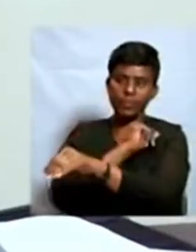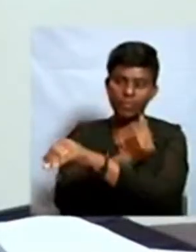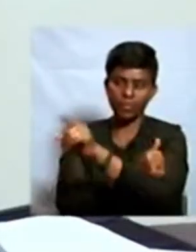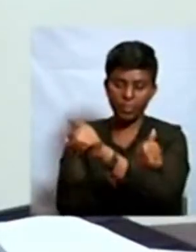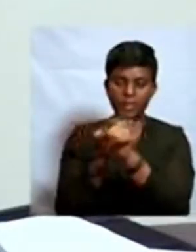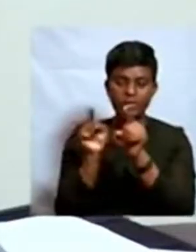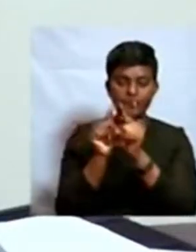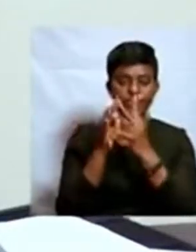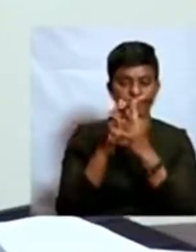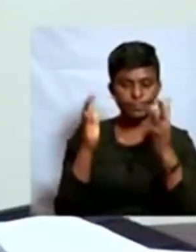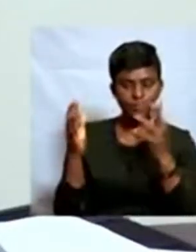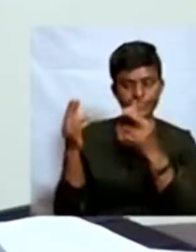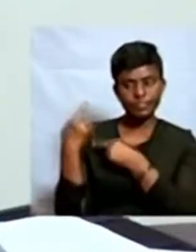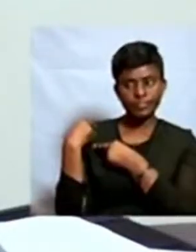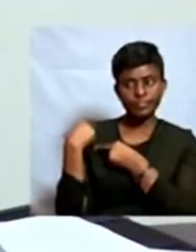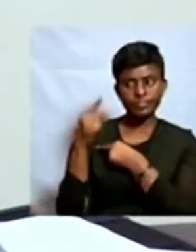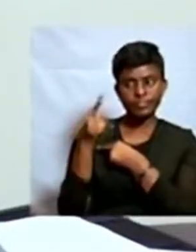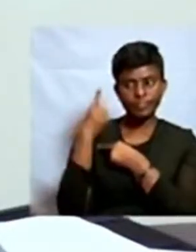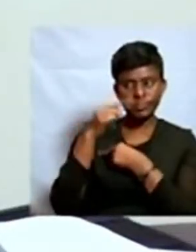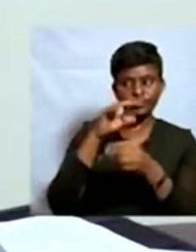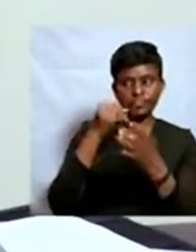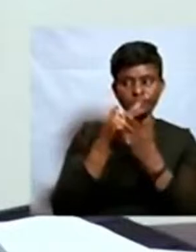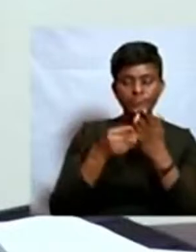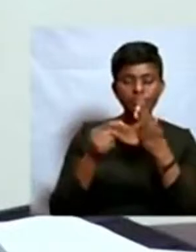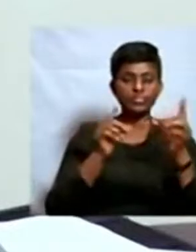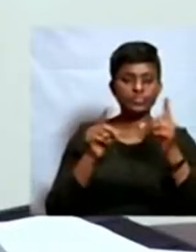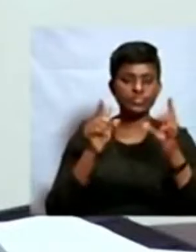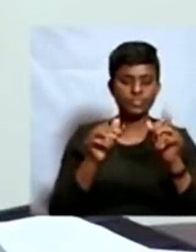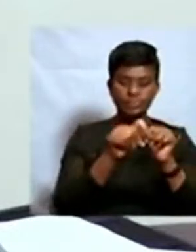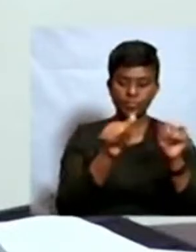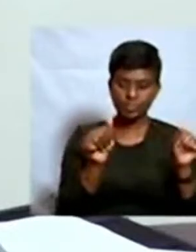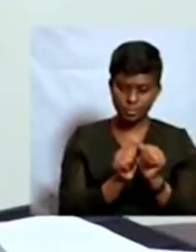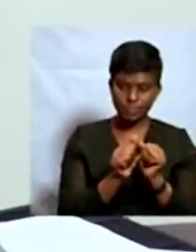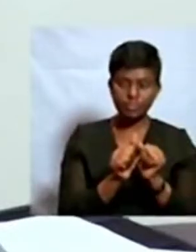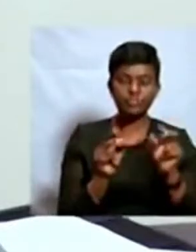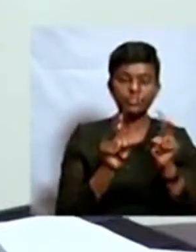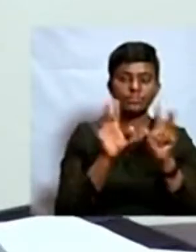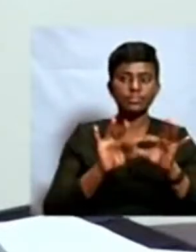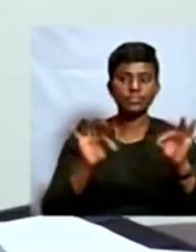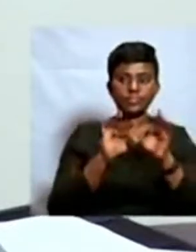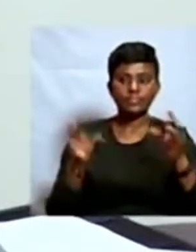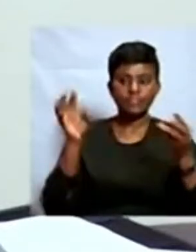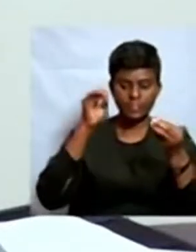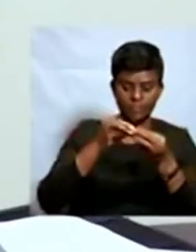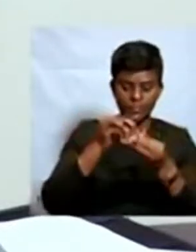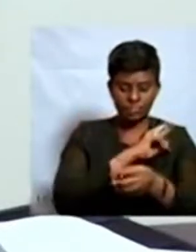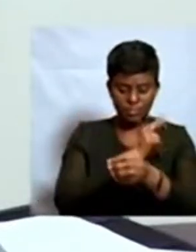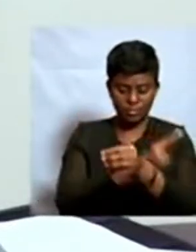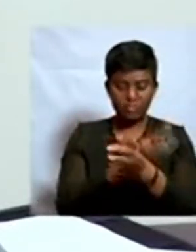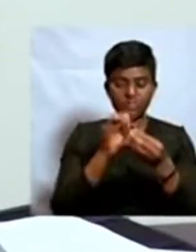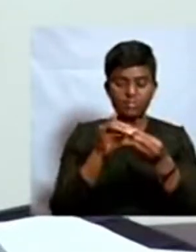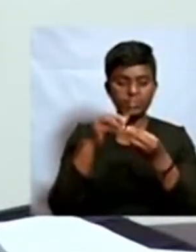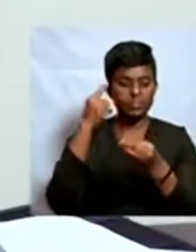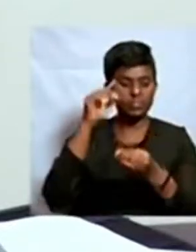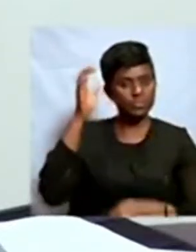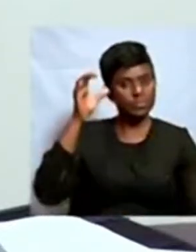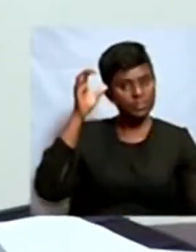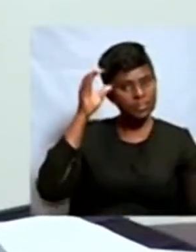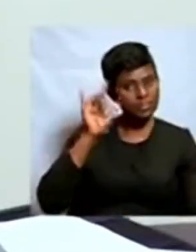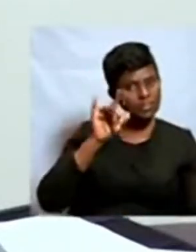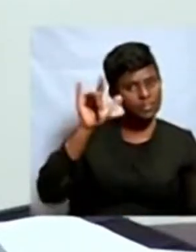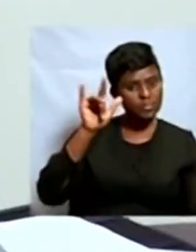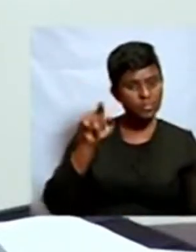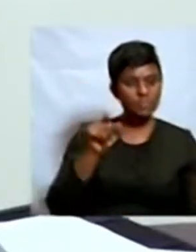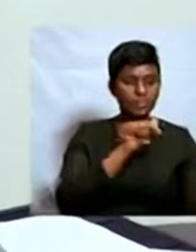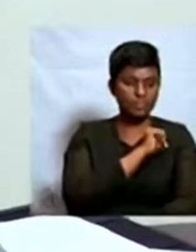The expanded responsibilities for the Director General necessitate additional resources for the Civil Aviation